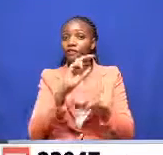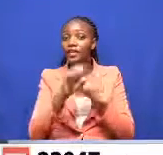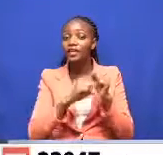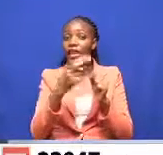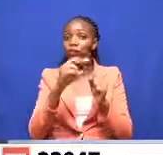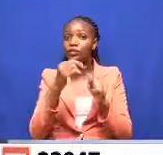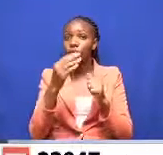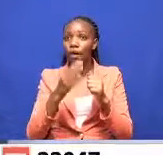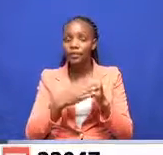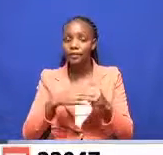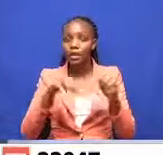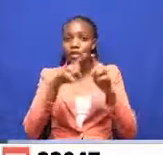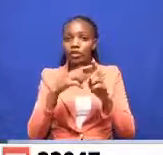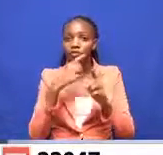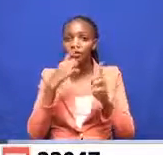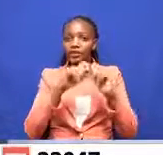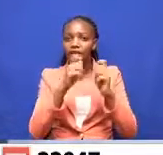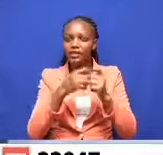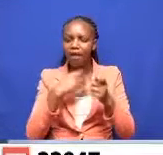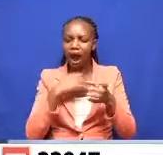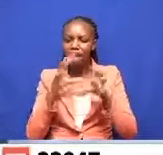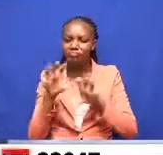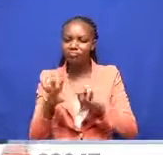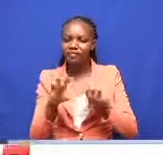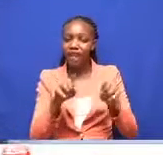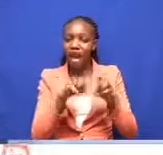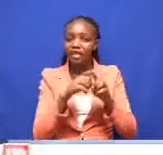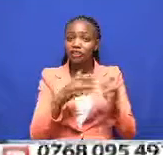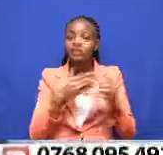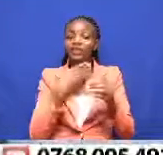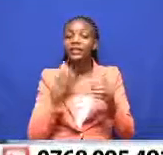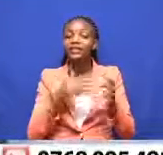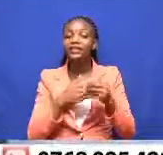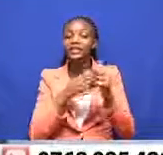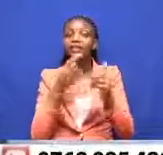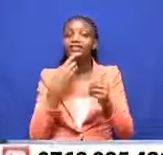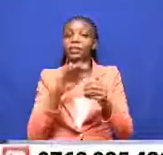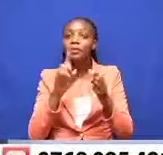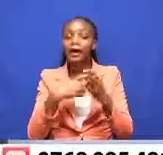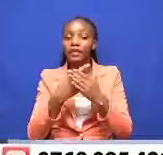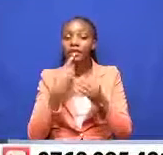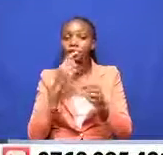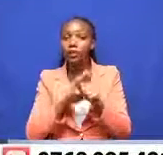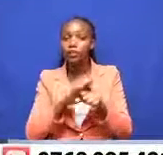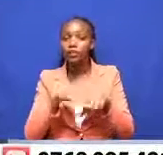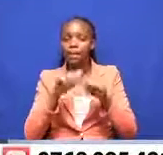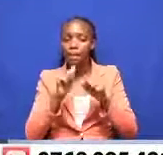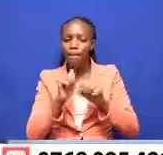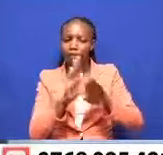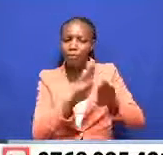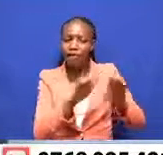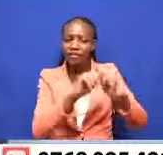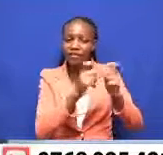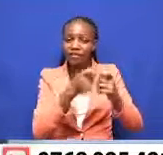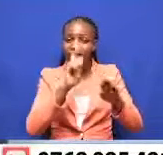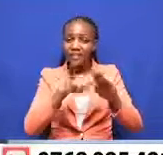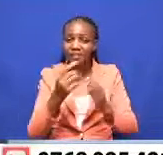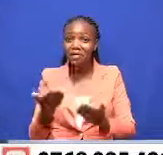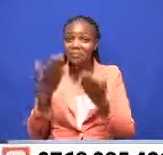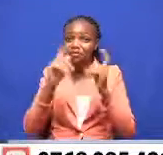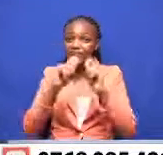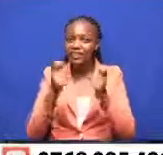club was undergoing turbulent moments that need his leadership, stating that he will only leave when things get